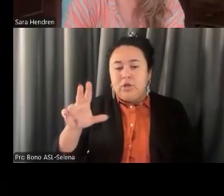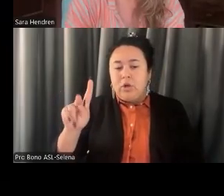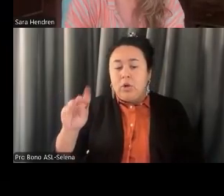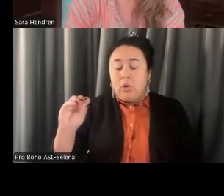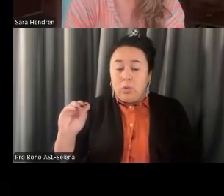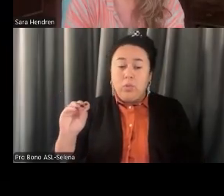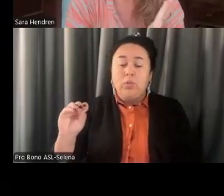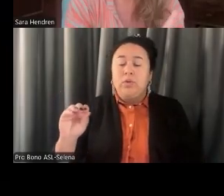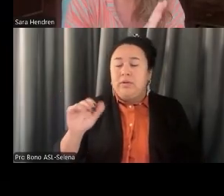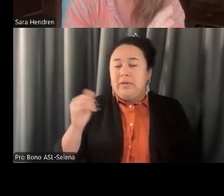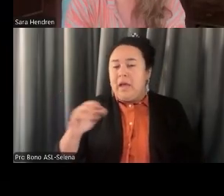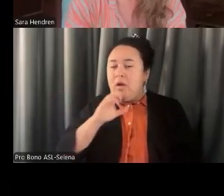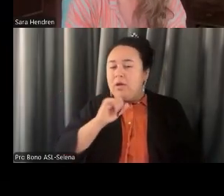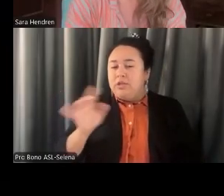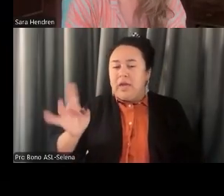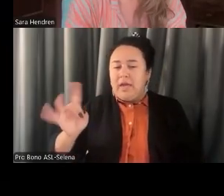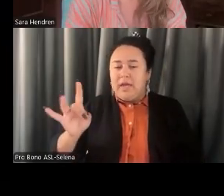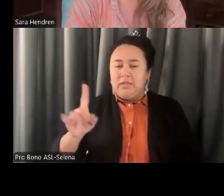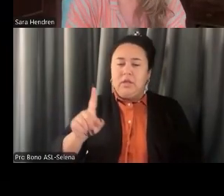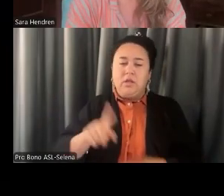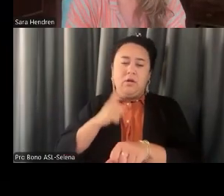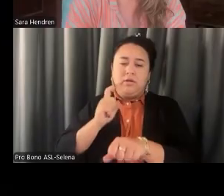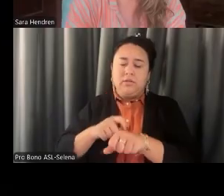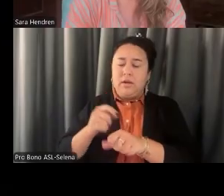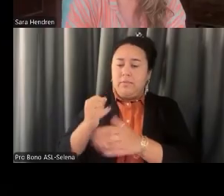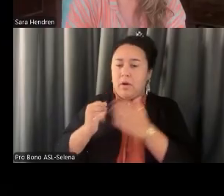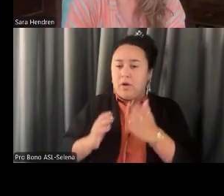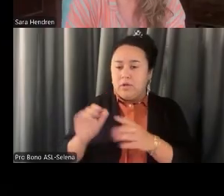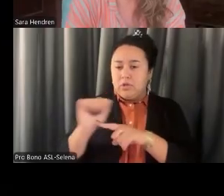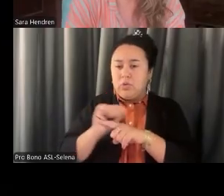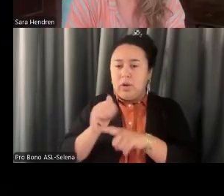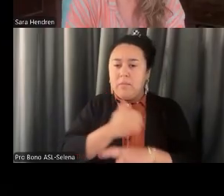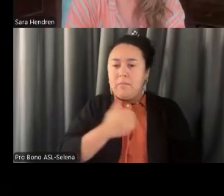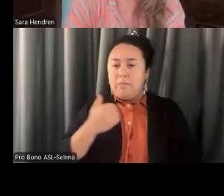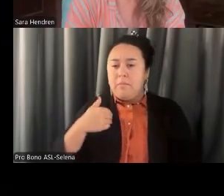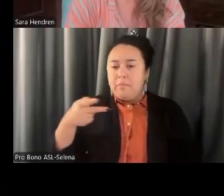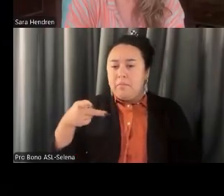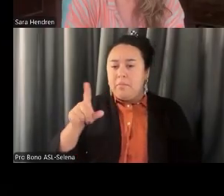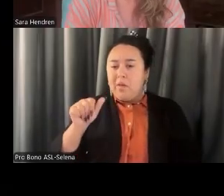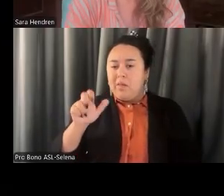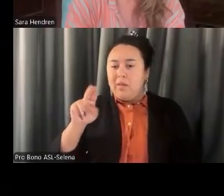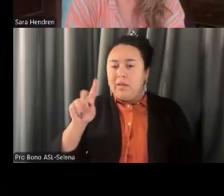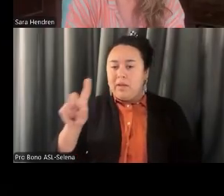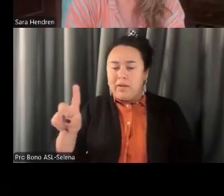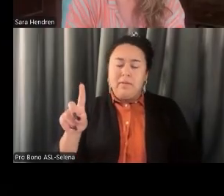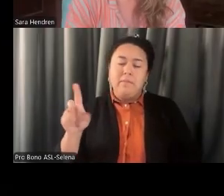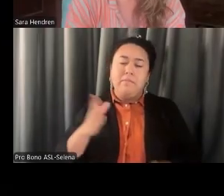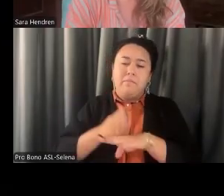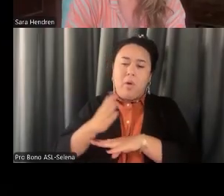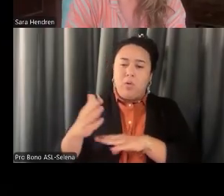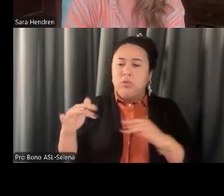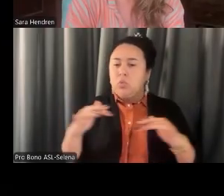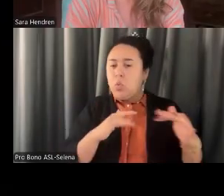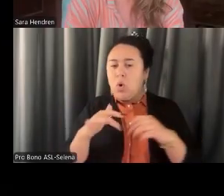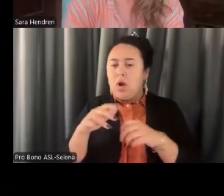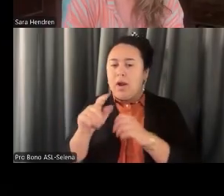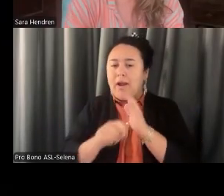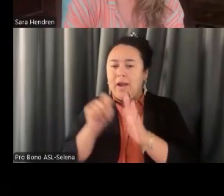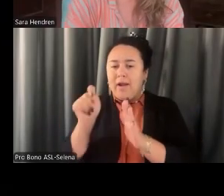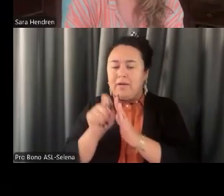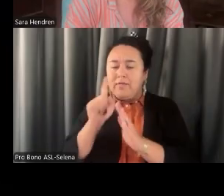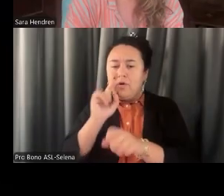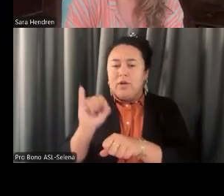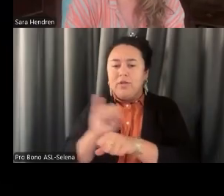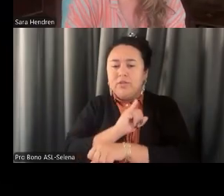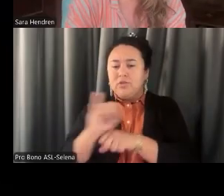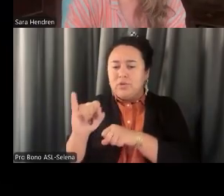been a longtime artist, trained in Poland in the post-war era in industrial design, but his work has been presented